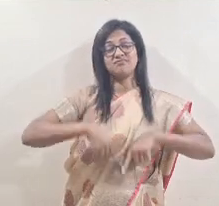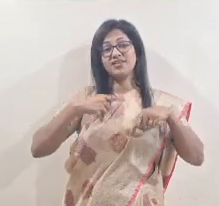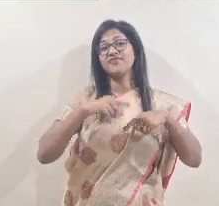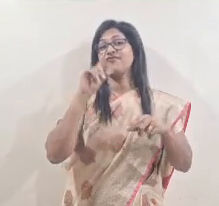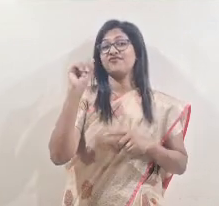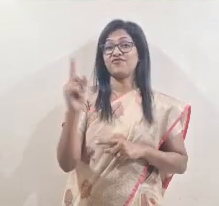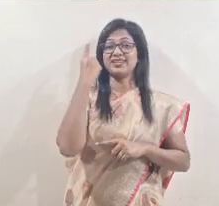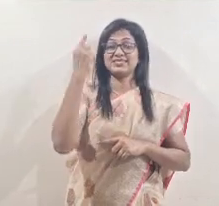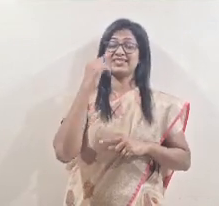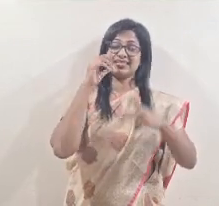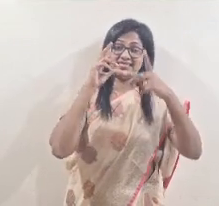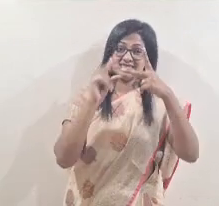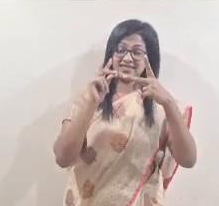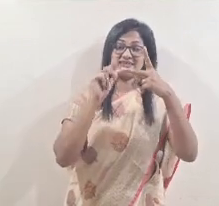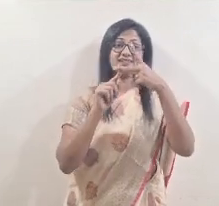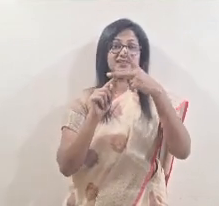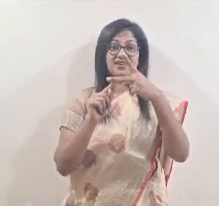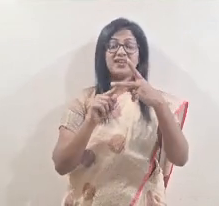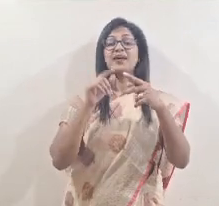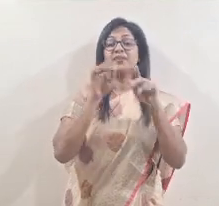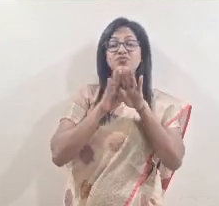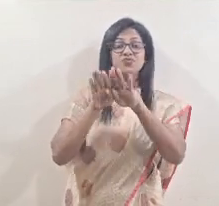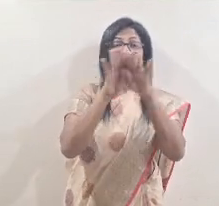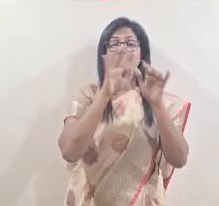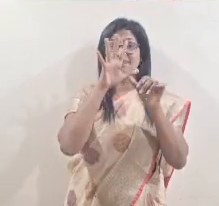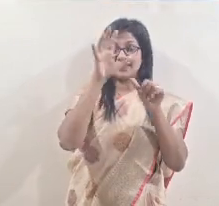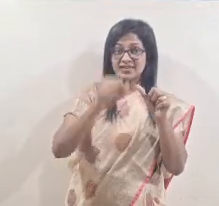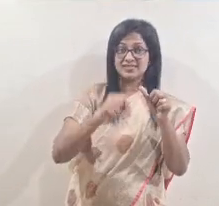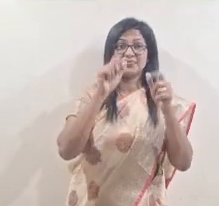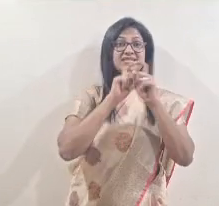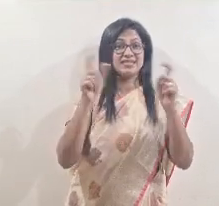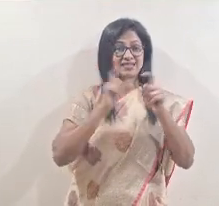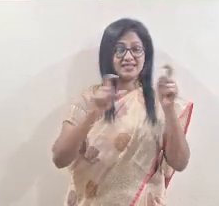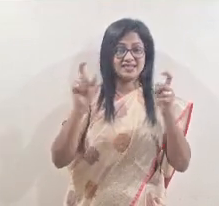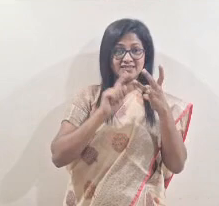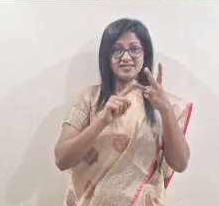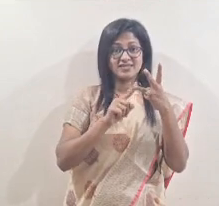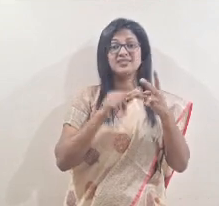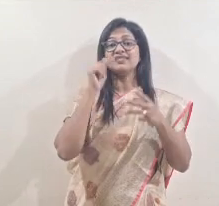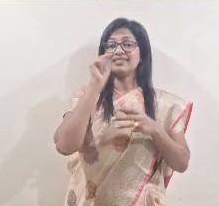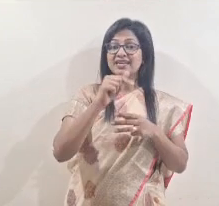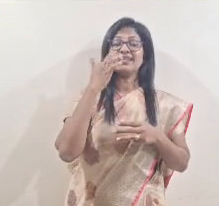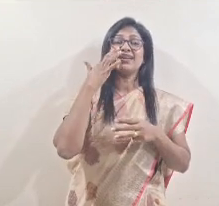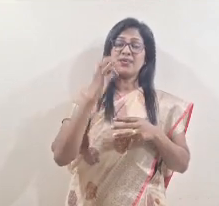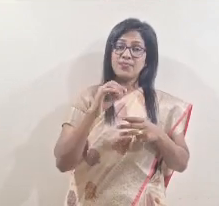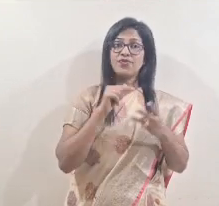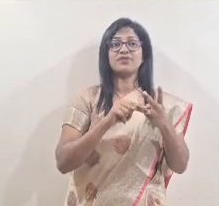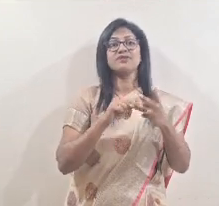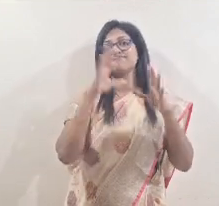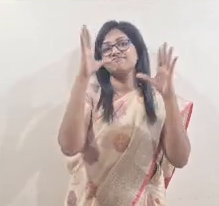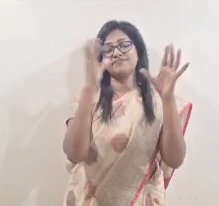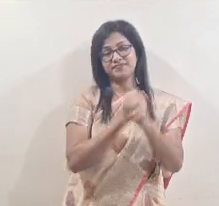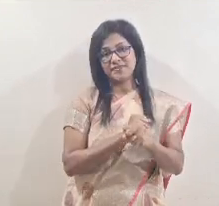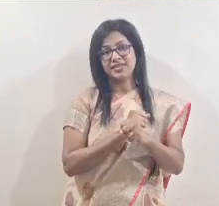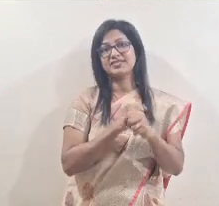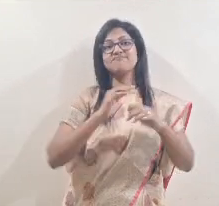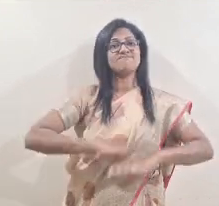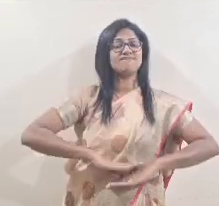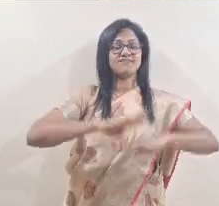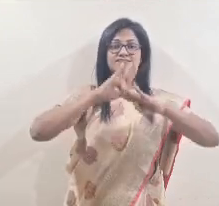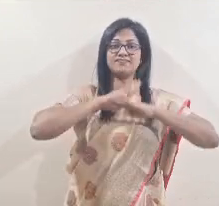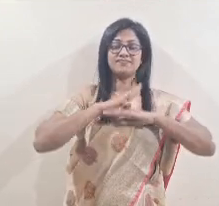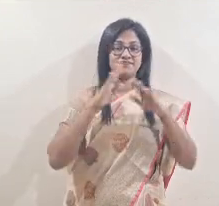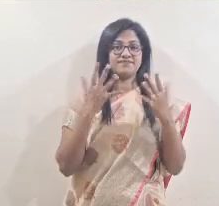the first and second ranking, while the universal accessibility and cleanliness are the factors which lack the satisfaction of